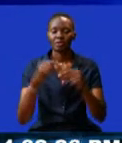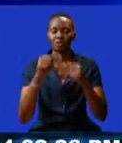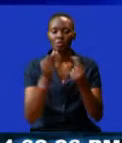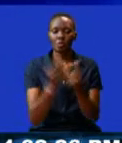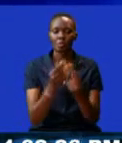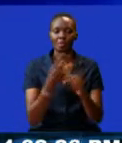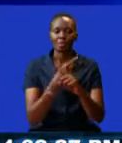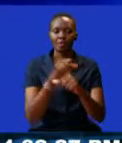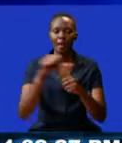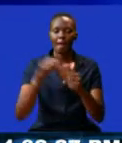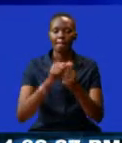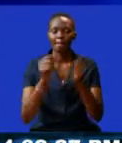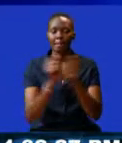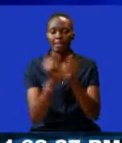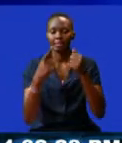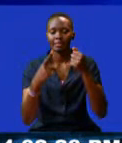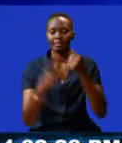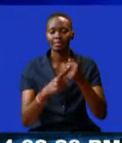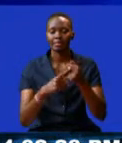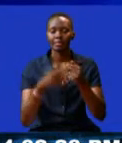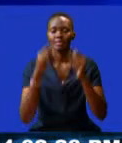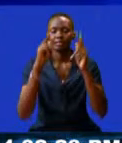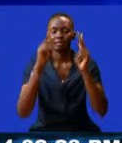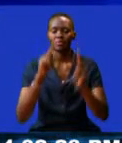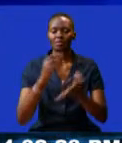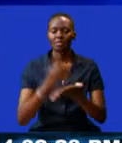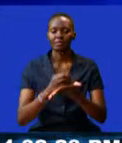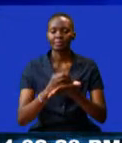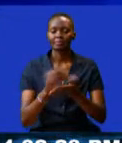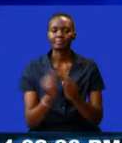maromo 16 e sub-county no ma Kisumu Central.